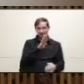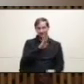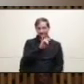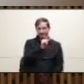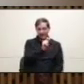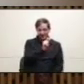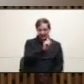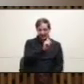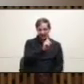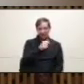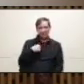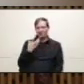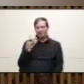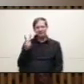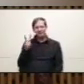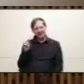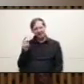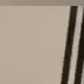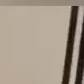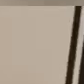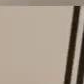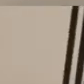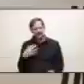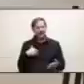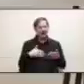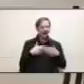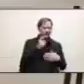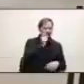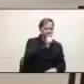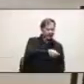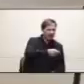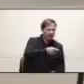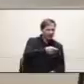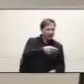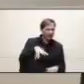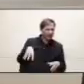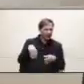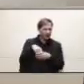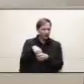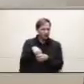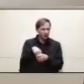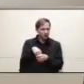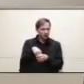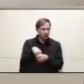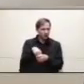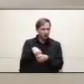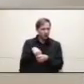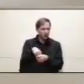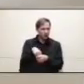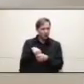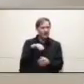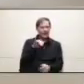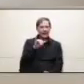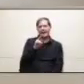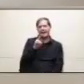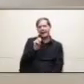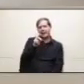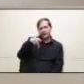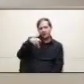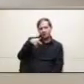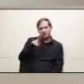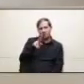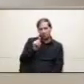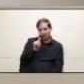a VAT, but after you were paying it, you are paying it including the input VAT. I think that's one follow-up.